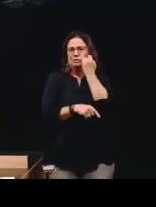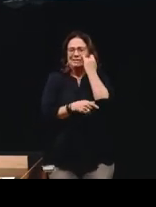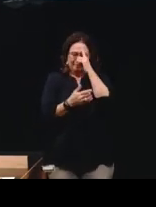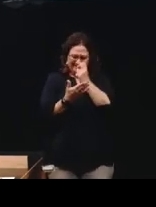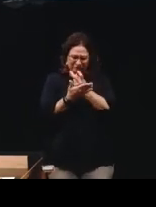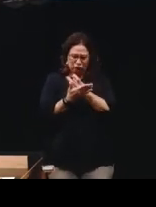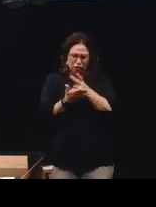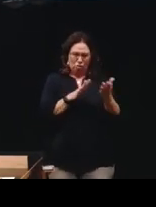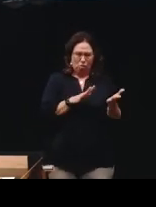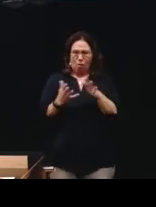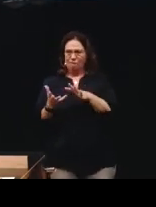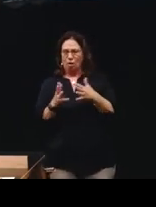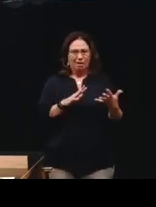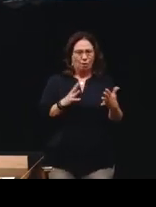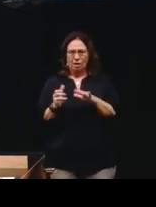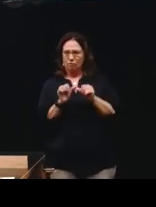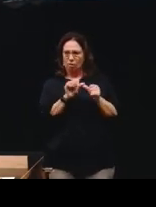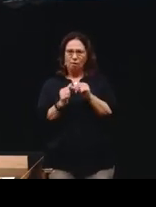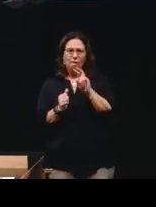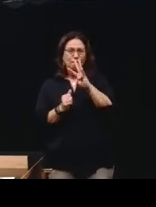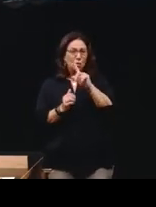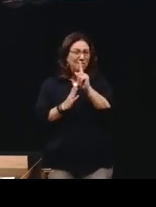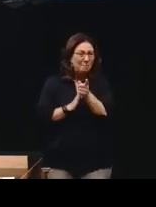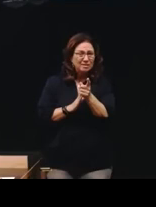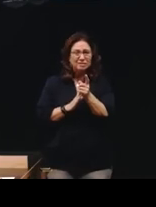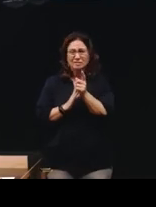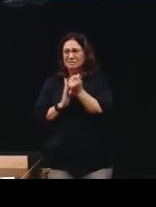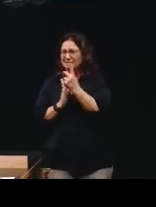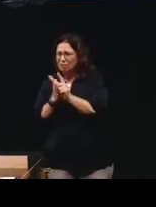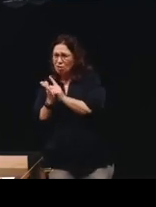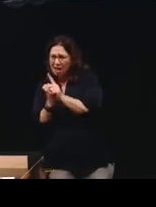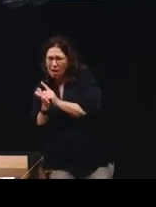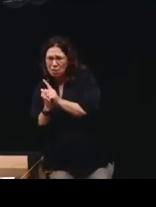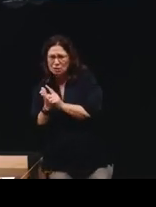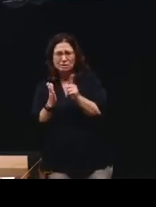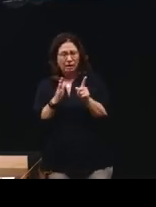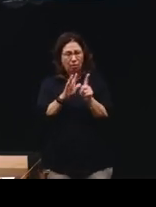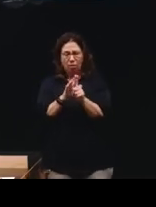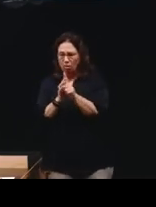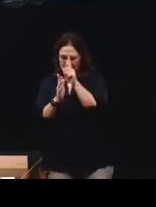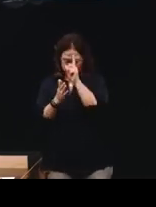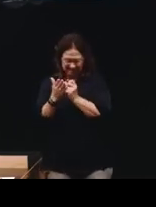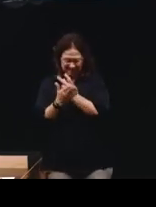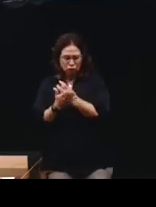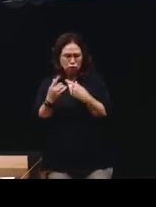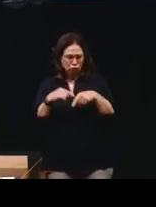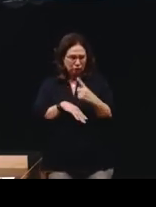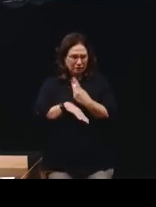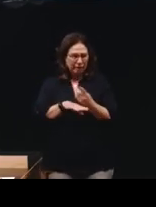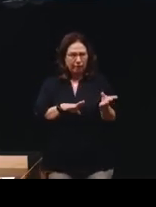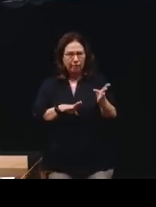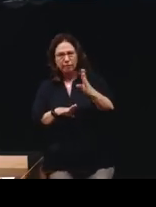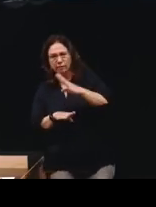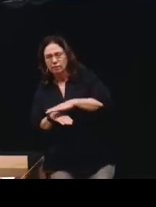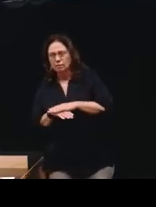seizures for 45 minutes, several hours, almost having seizures throughout quite a bit of their day.